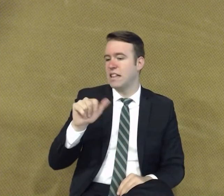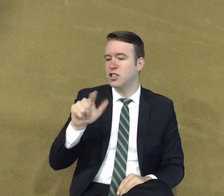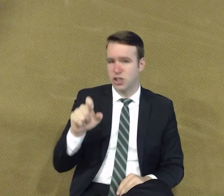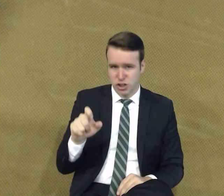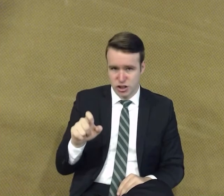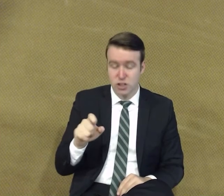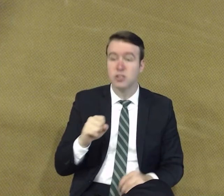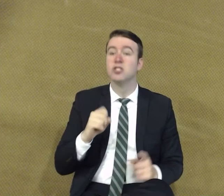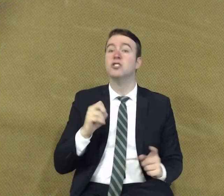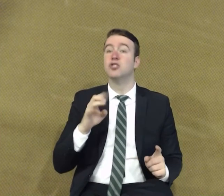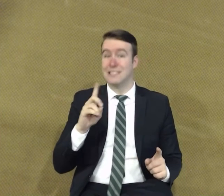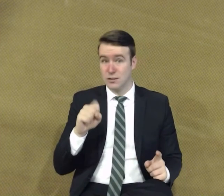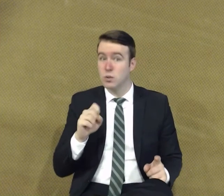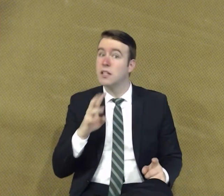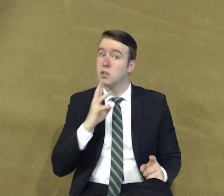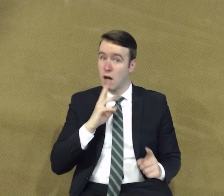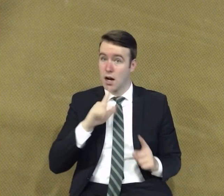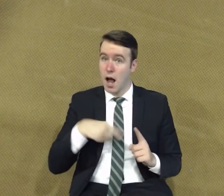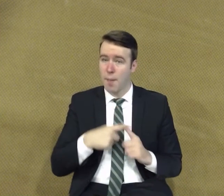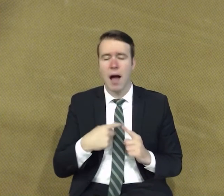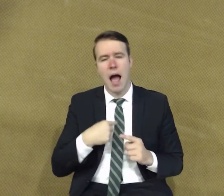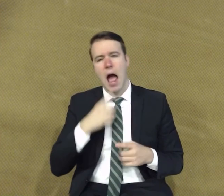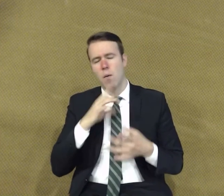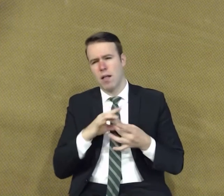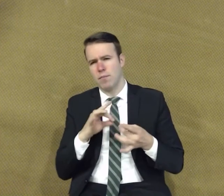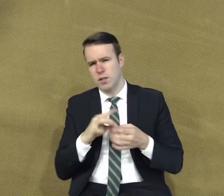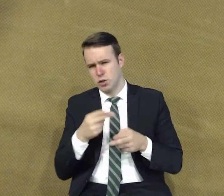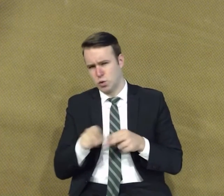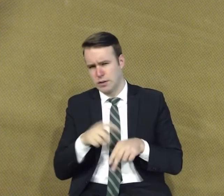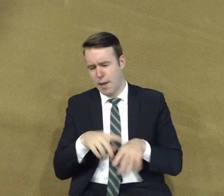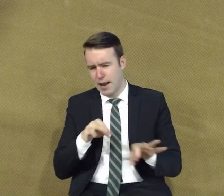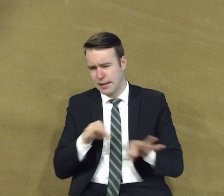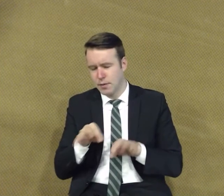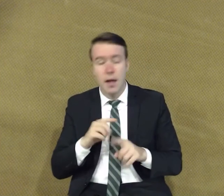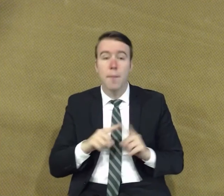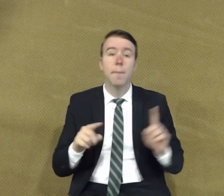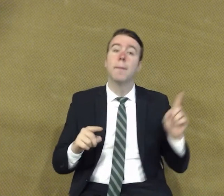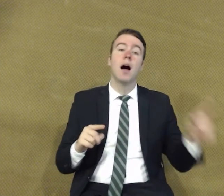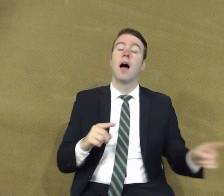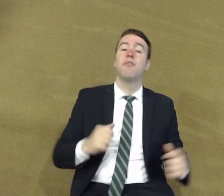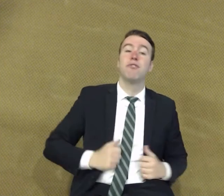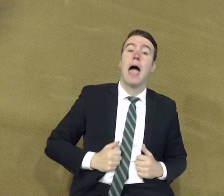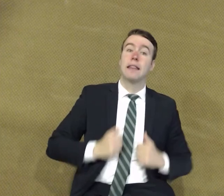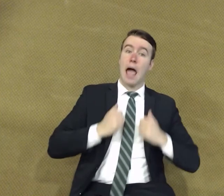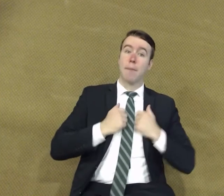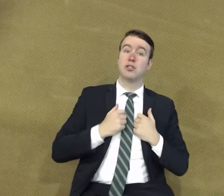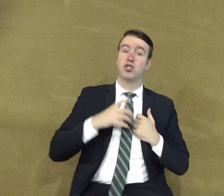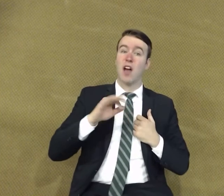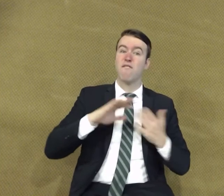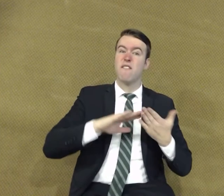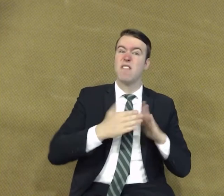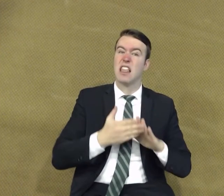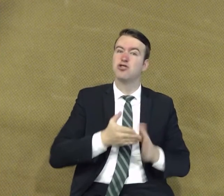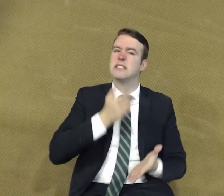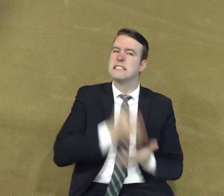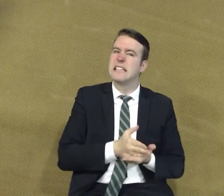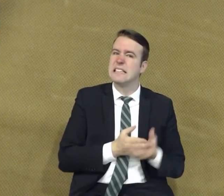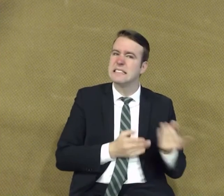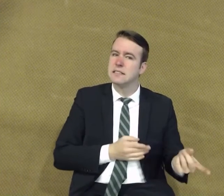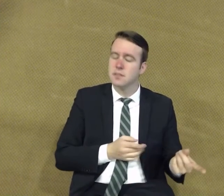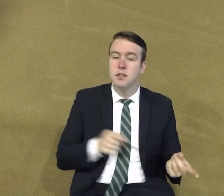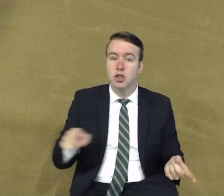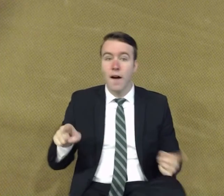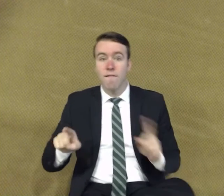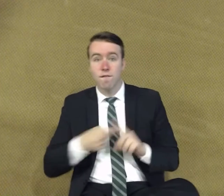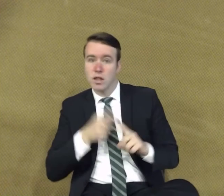talks about and I'll mention this a little bit in a minute and explain it, but the inhabitants of the villages ceased. So that's her